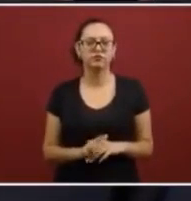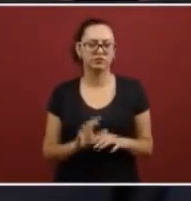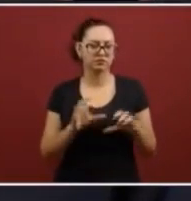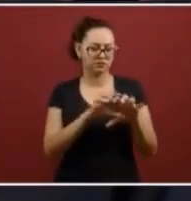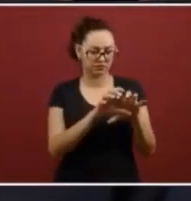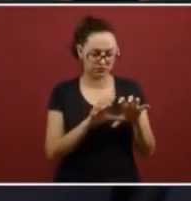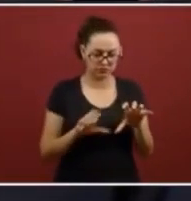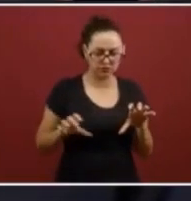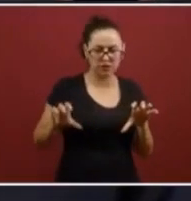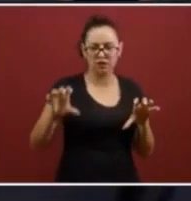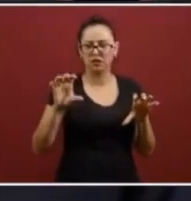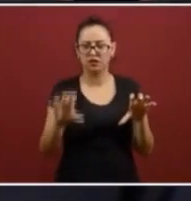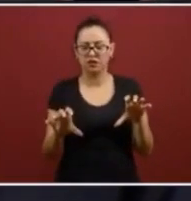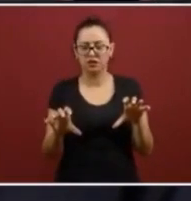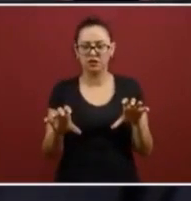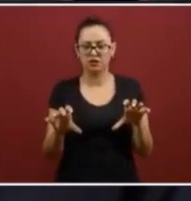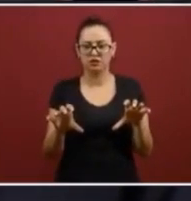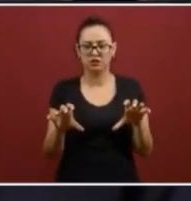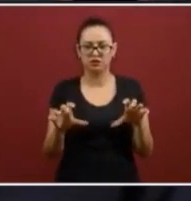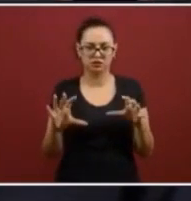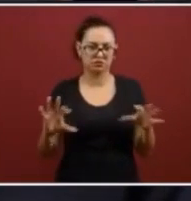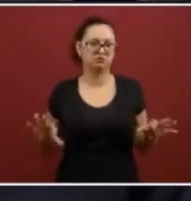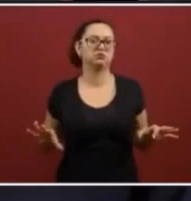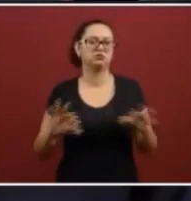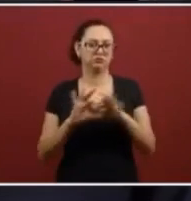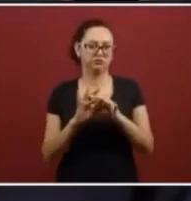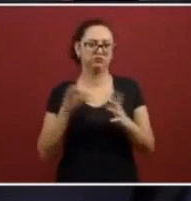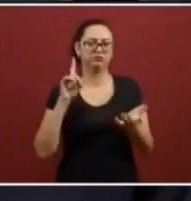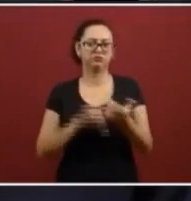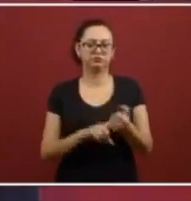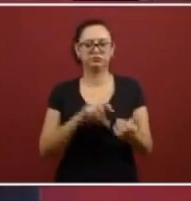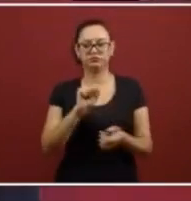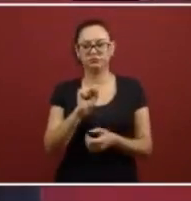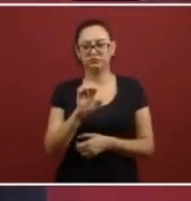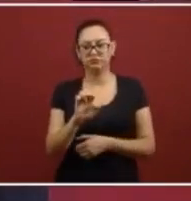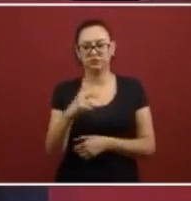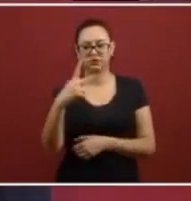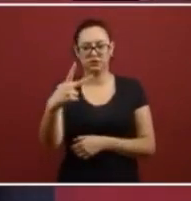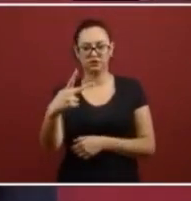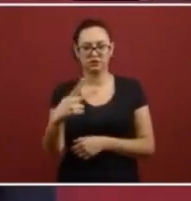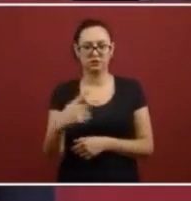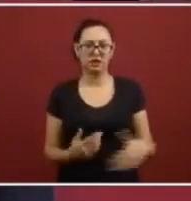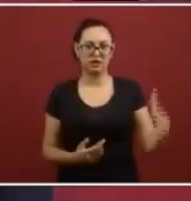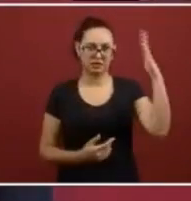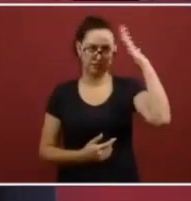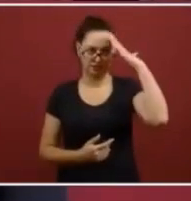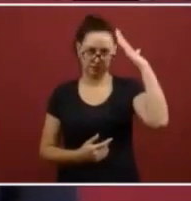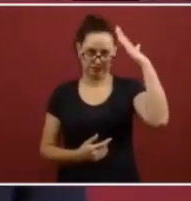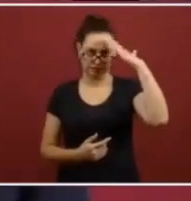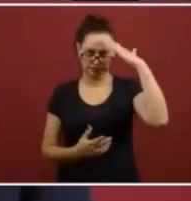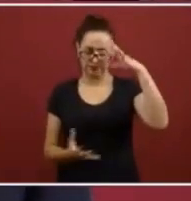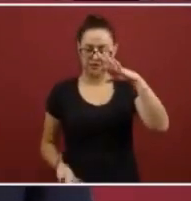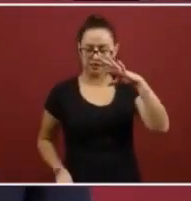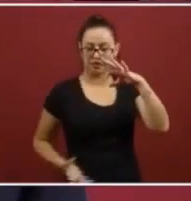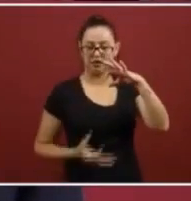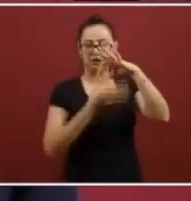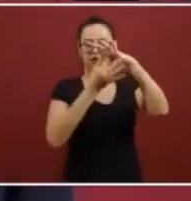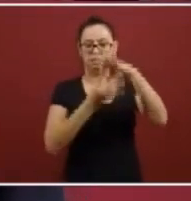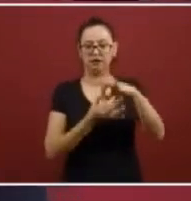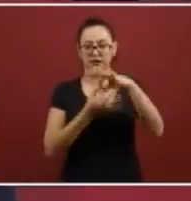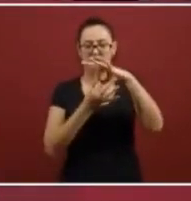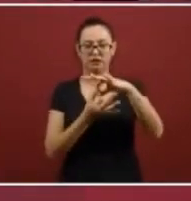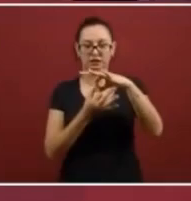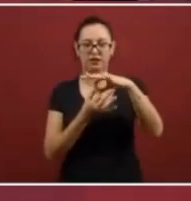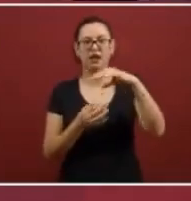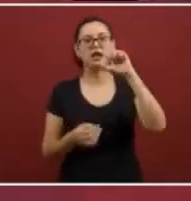sectarizado it's going to be sectioned eh, off con la SEP, with la SEP. cabeza de sector, como se dice administrativamente. It's in the es la SEP,